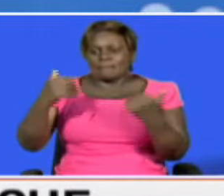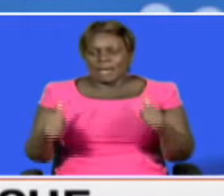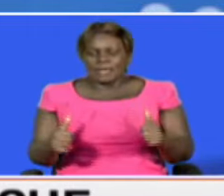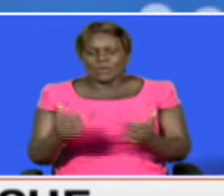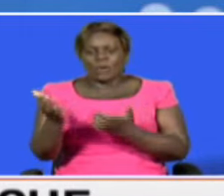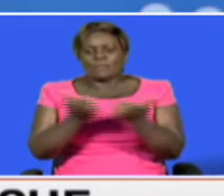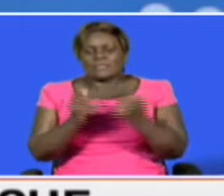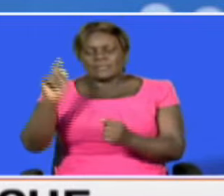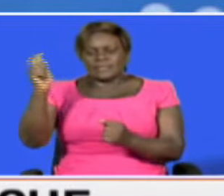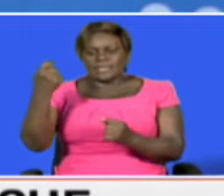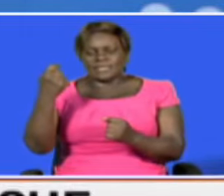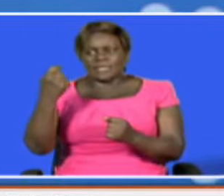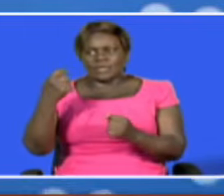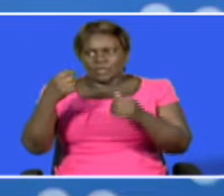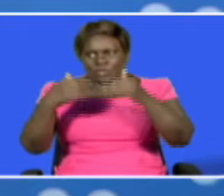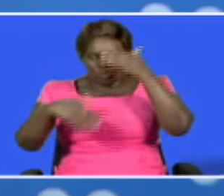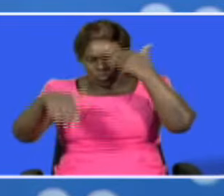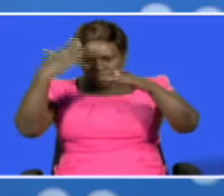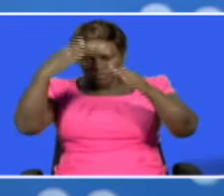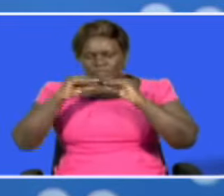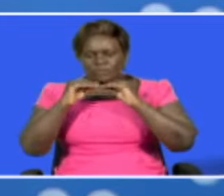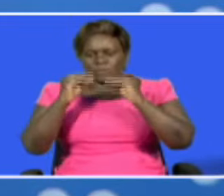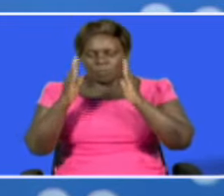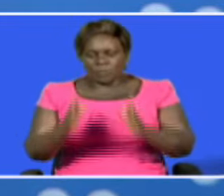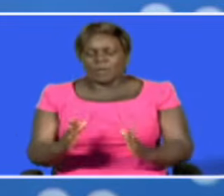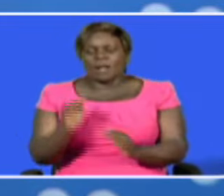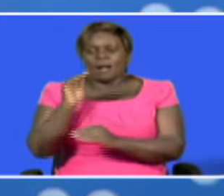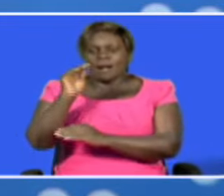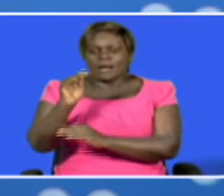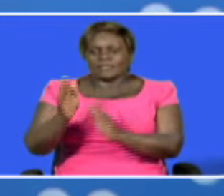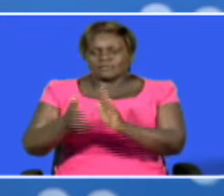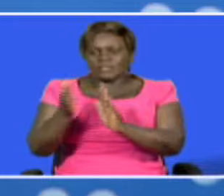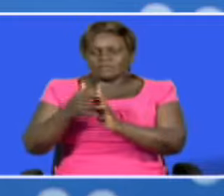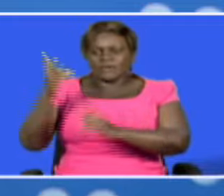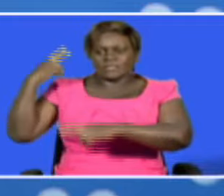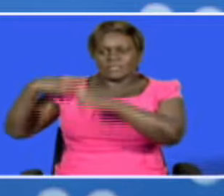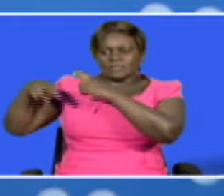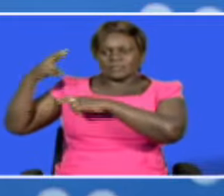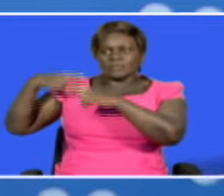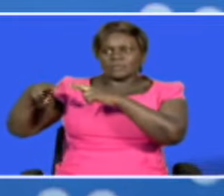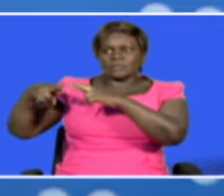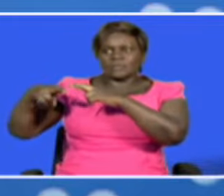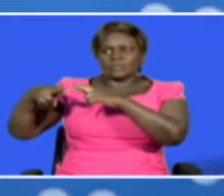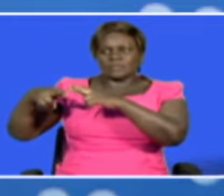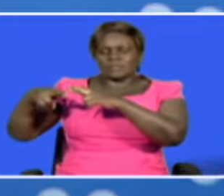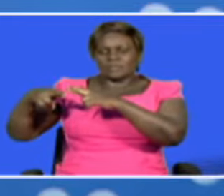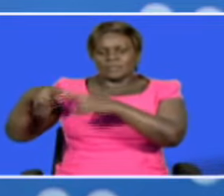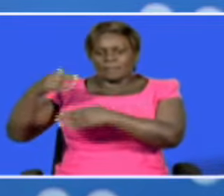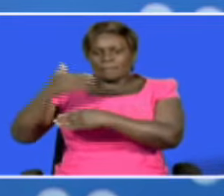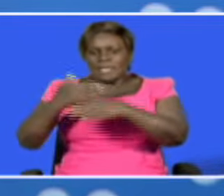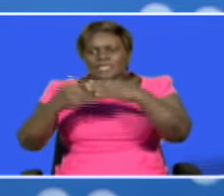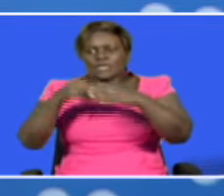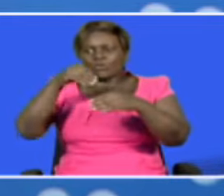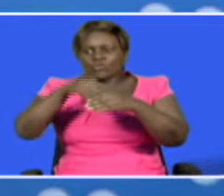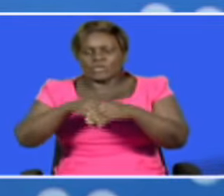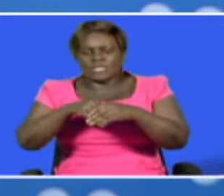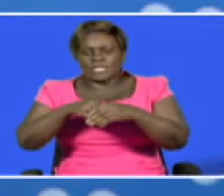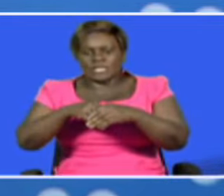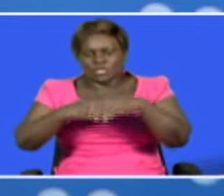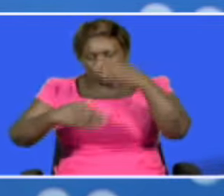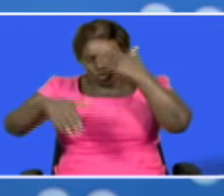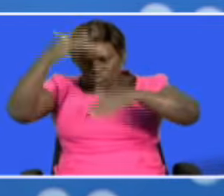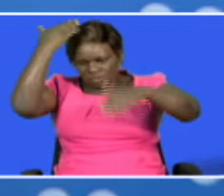Still in business, Kenyan university educators are calling for an urgent review of existing infrastructure within the higher